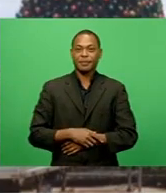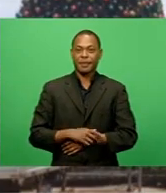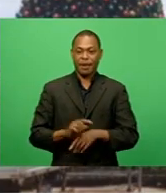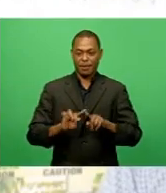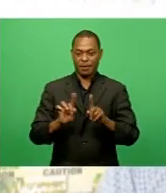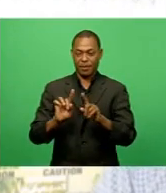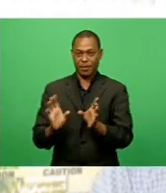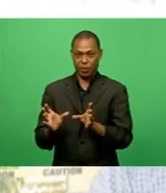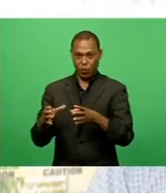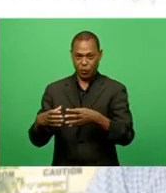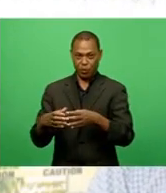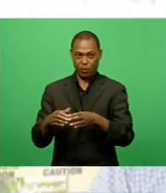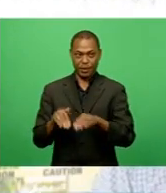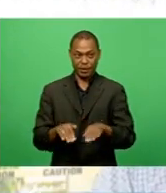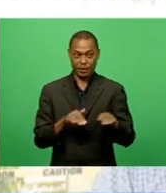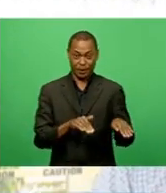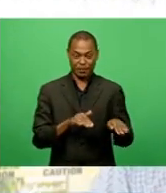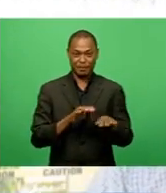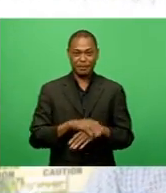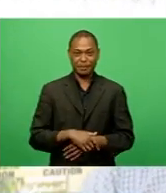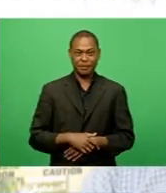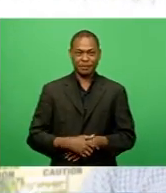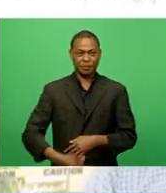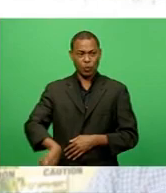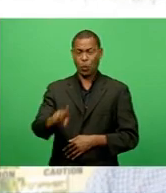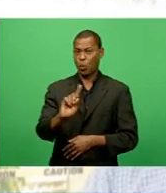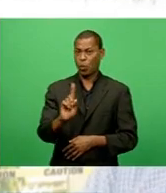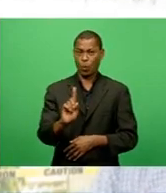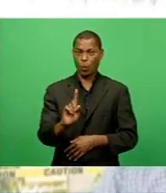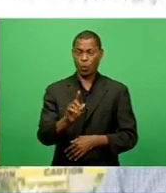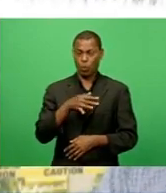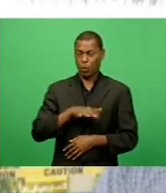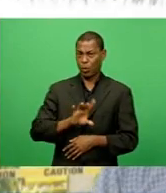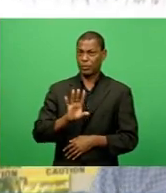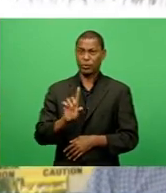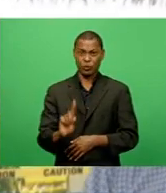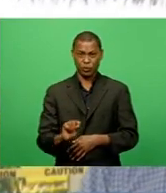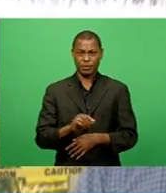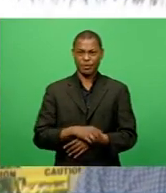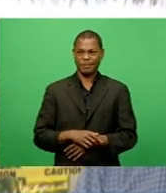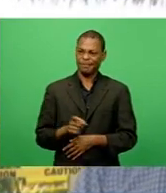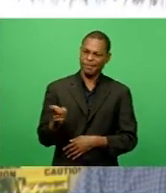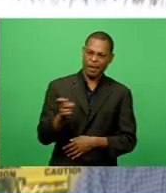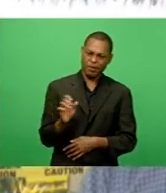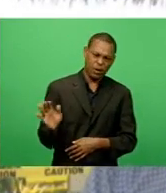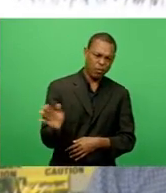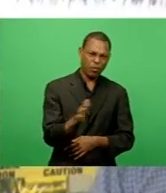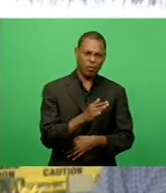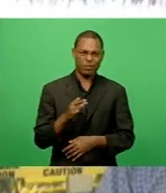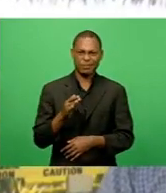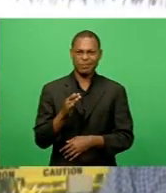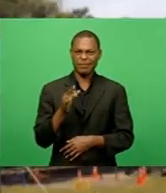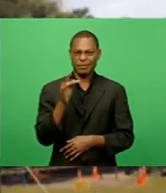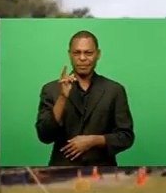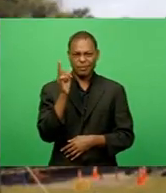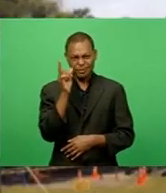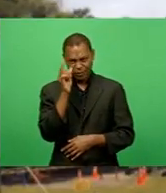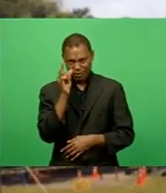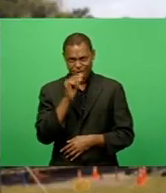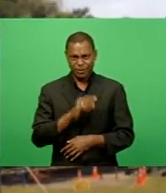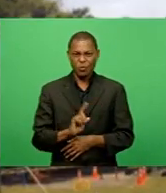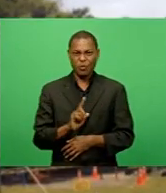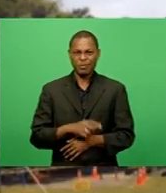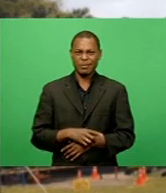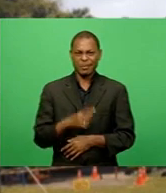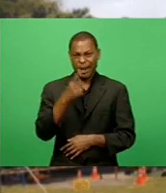event. What we want to do is invite all Fijians that are living close by to come out to My Suva Park. And the whole idea is for them to